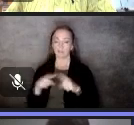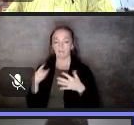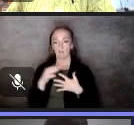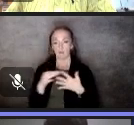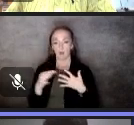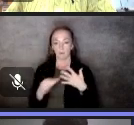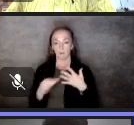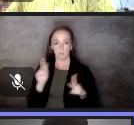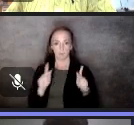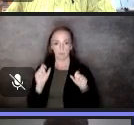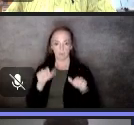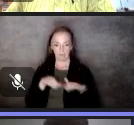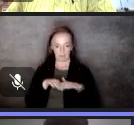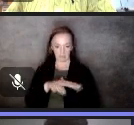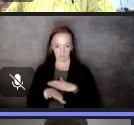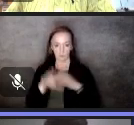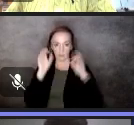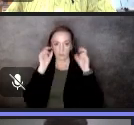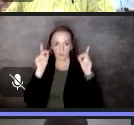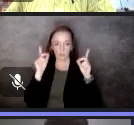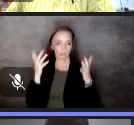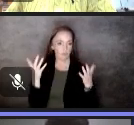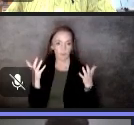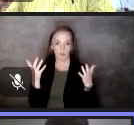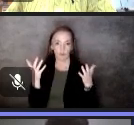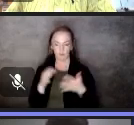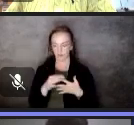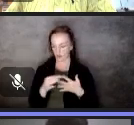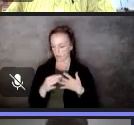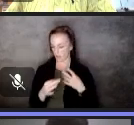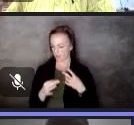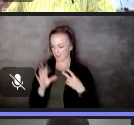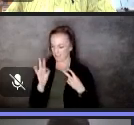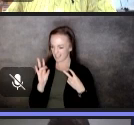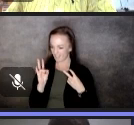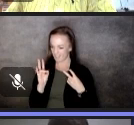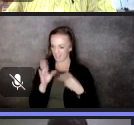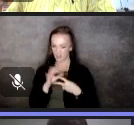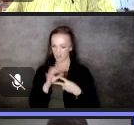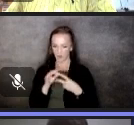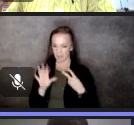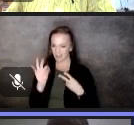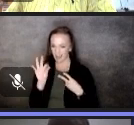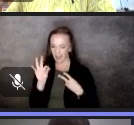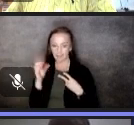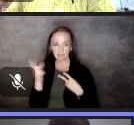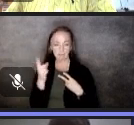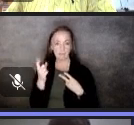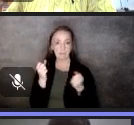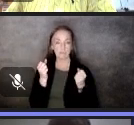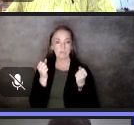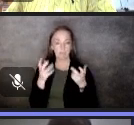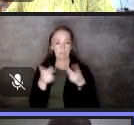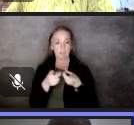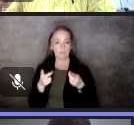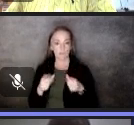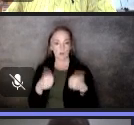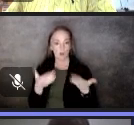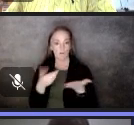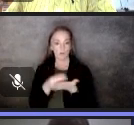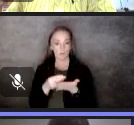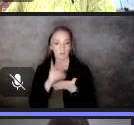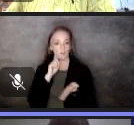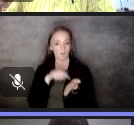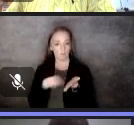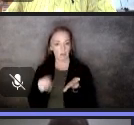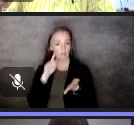enter education with option, was it 7, 9, and things like that. A lot of districts are offering money to pay for people to go